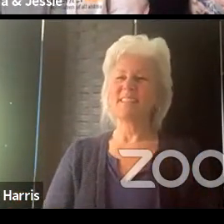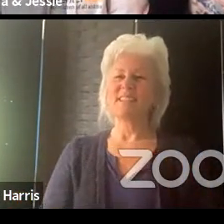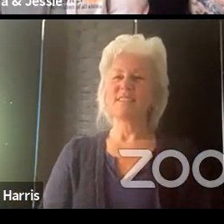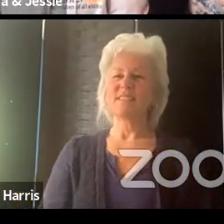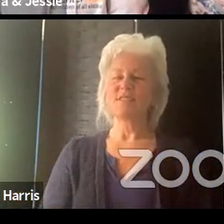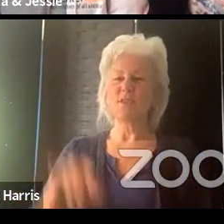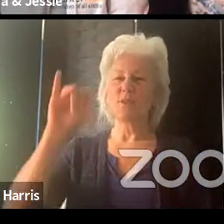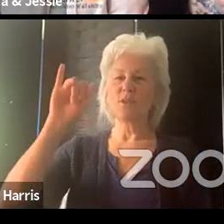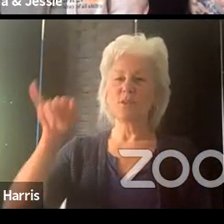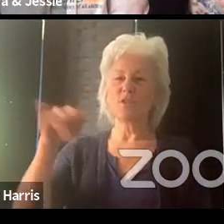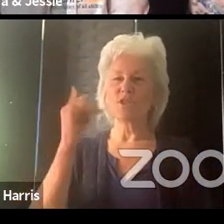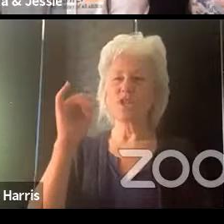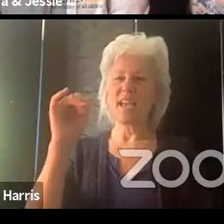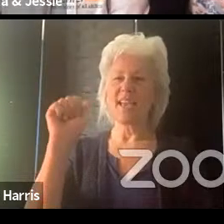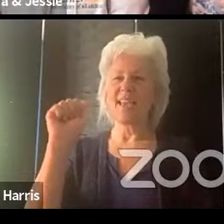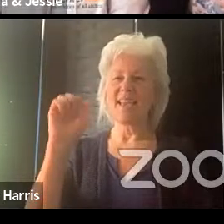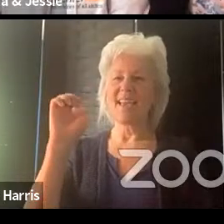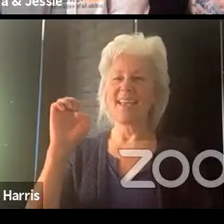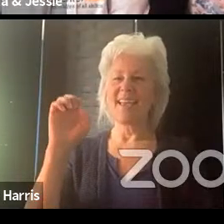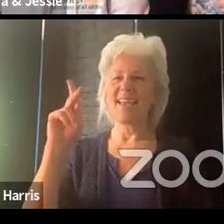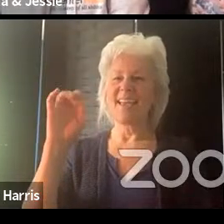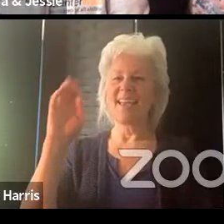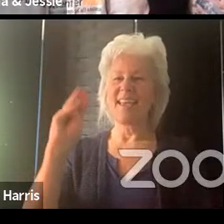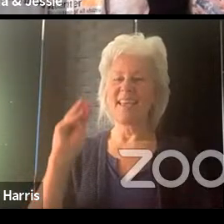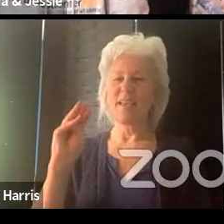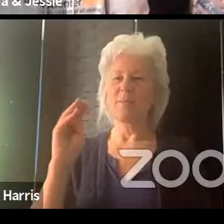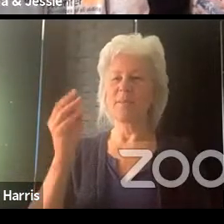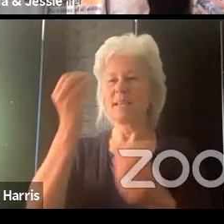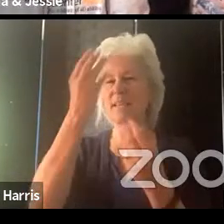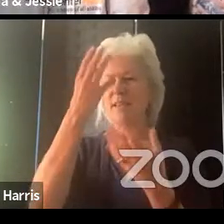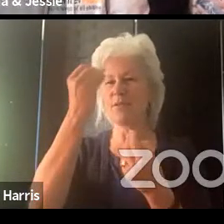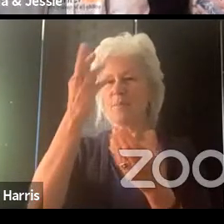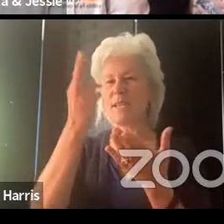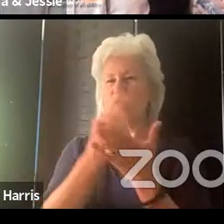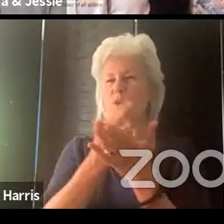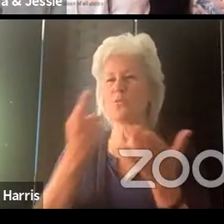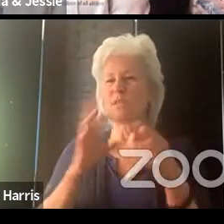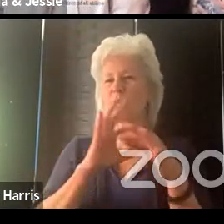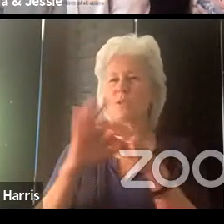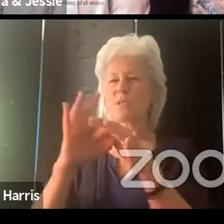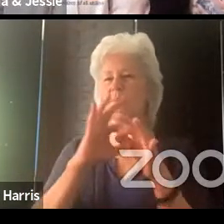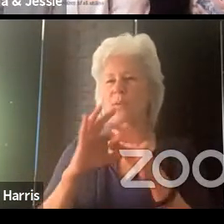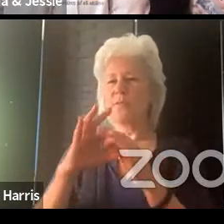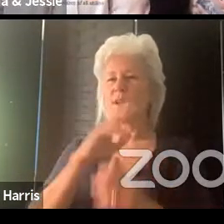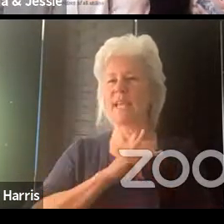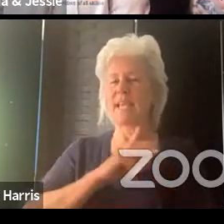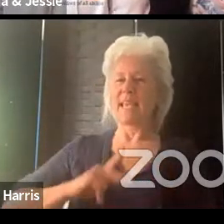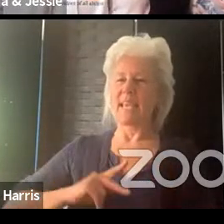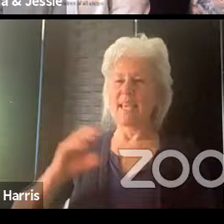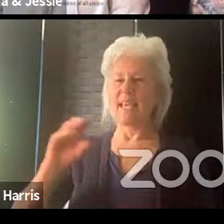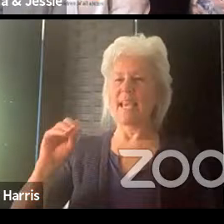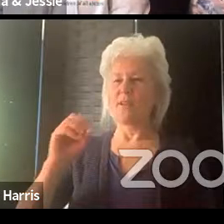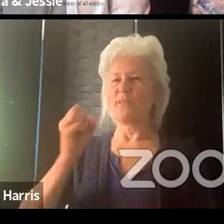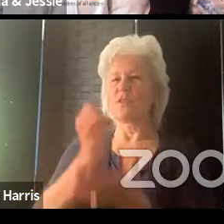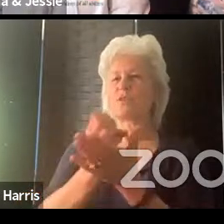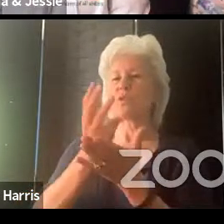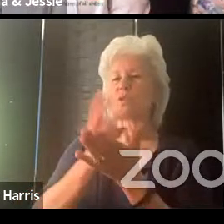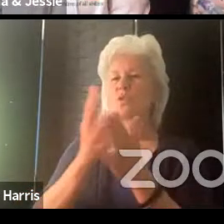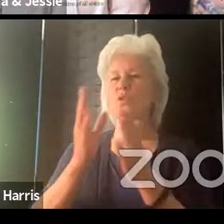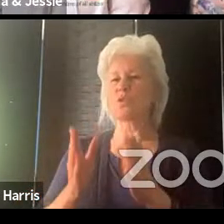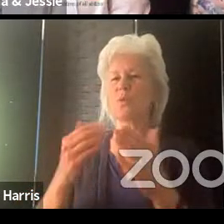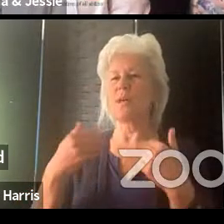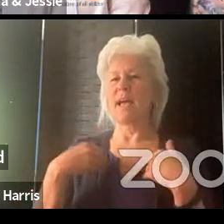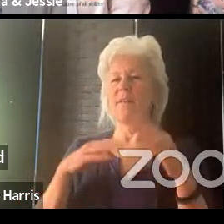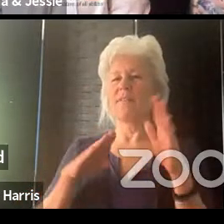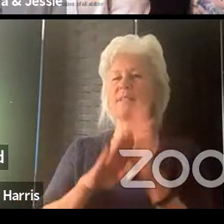Kim is the information and resource coordinator at the Arc of King County. As a social worker who has